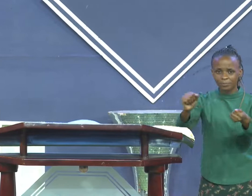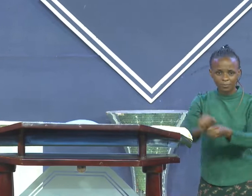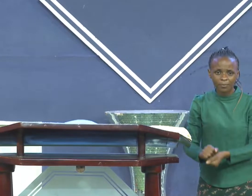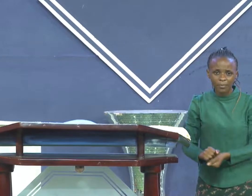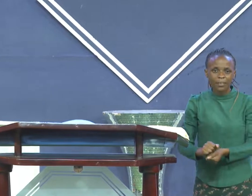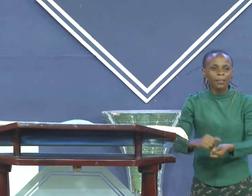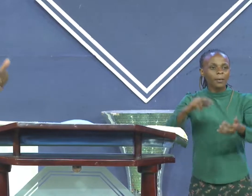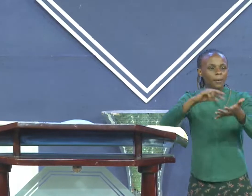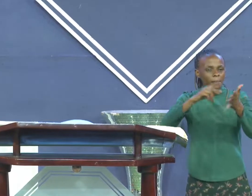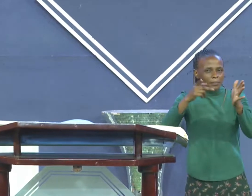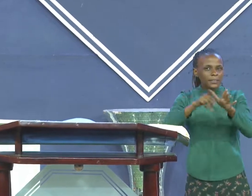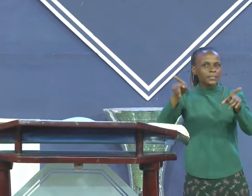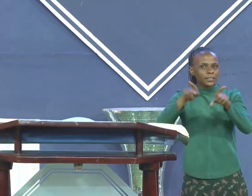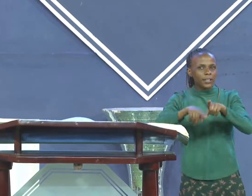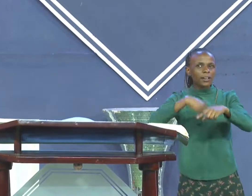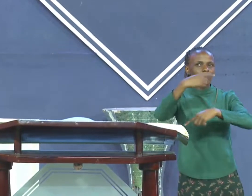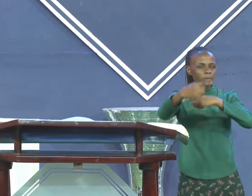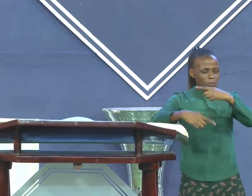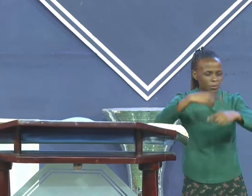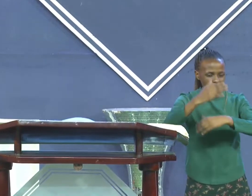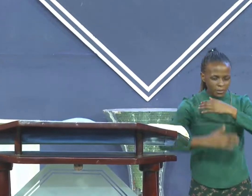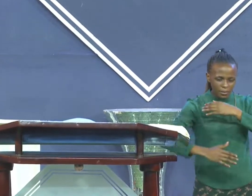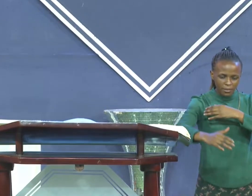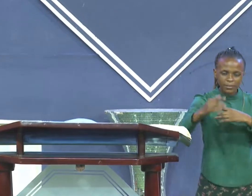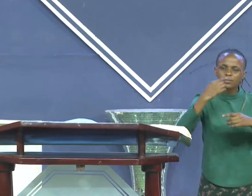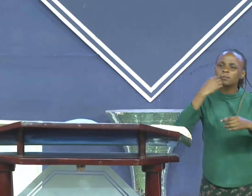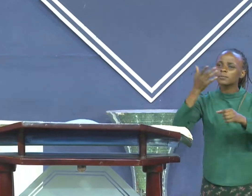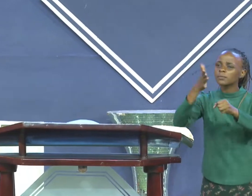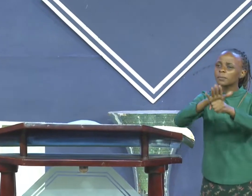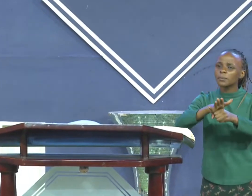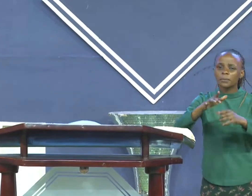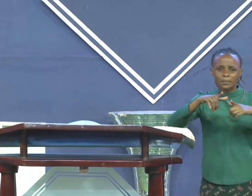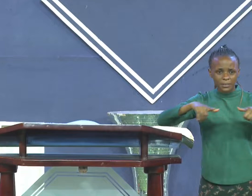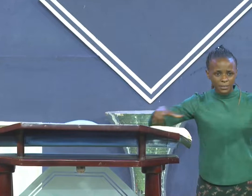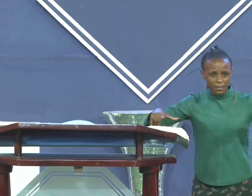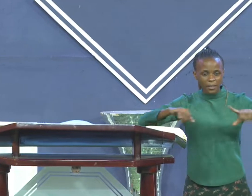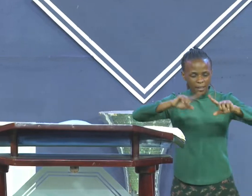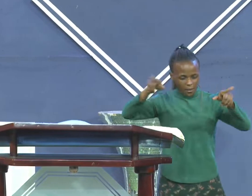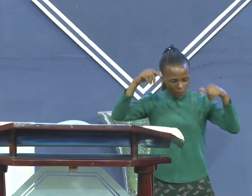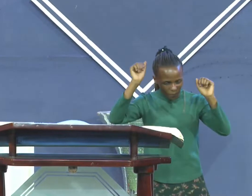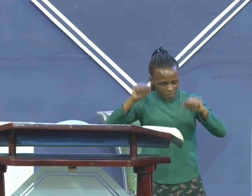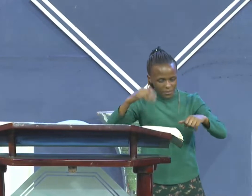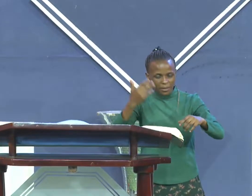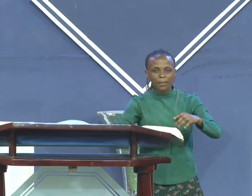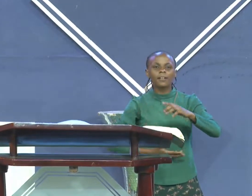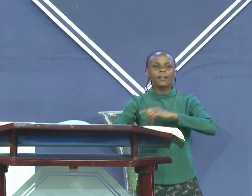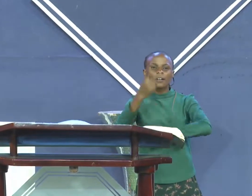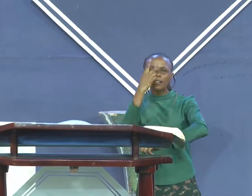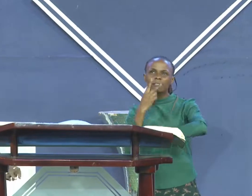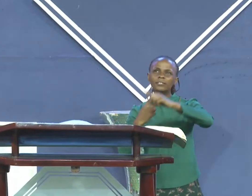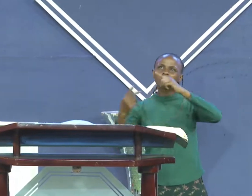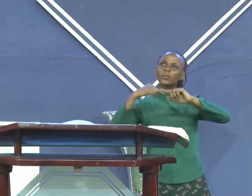Meaning, as we are heading to the promised land, we need to have vision. We need to be